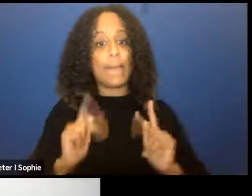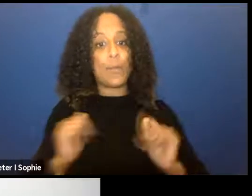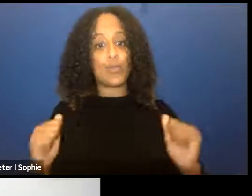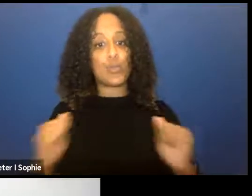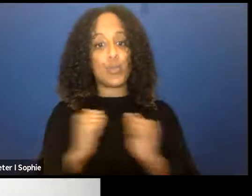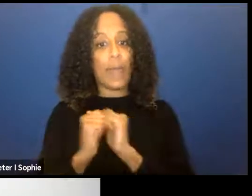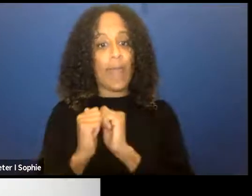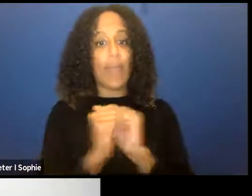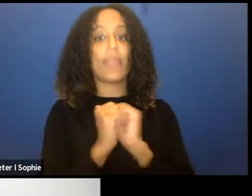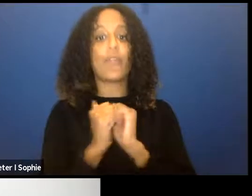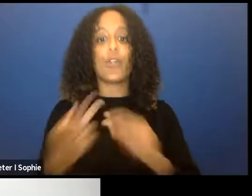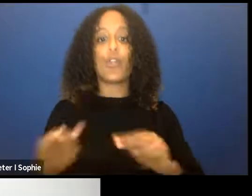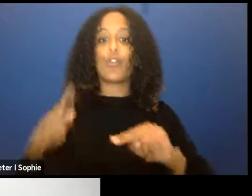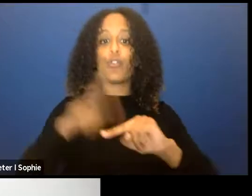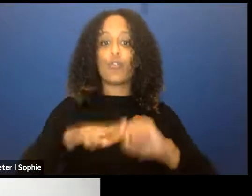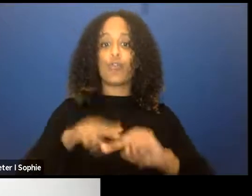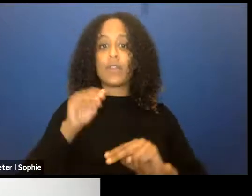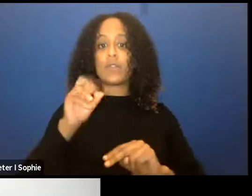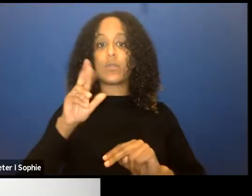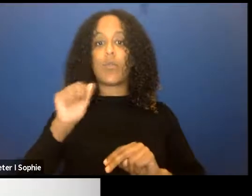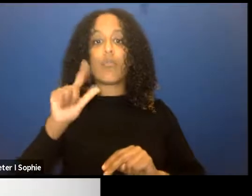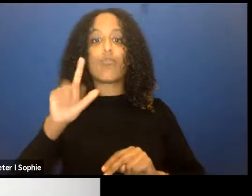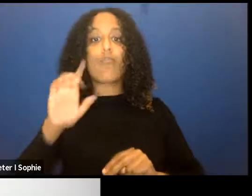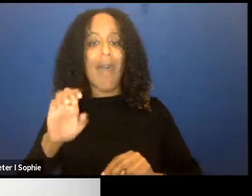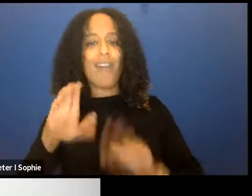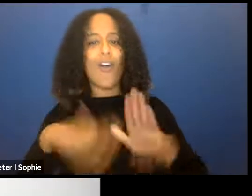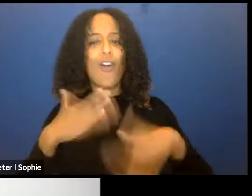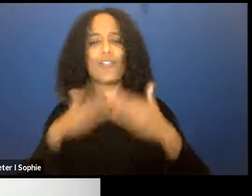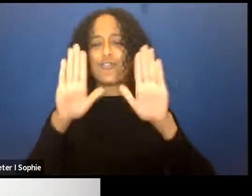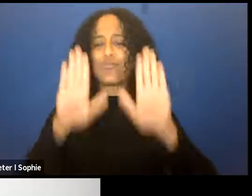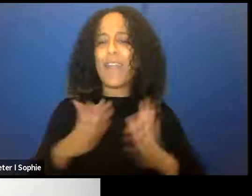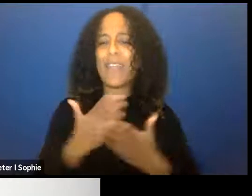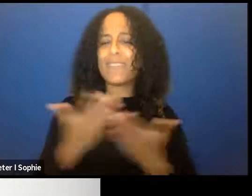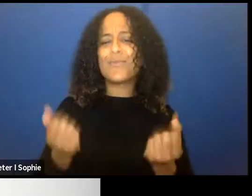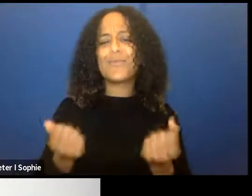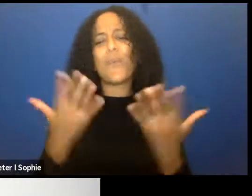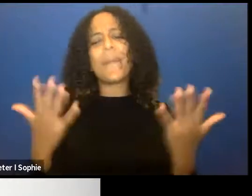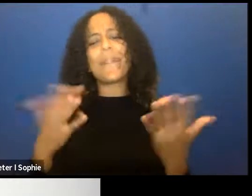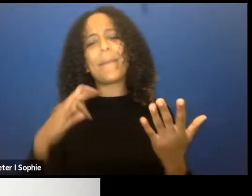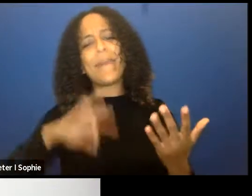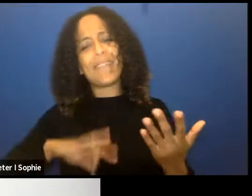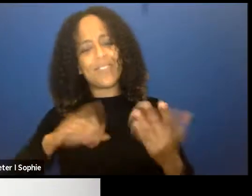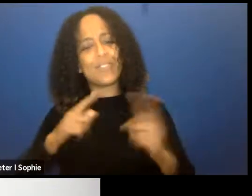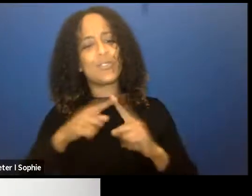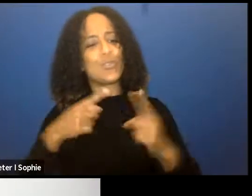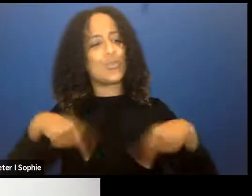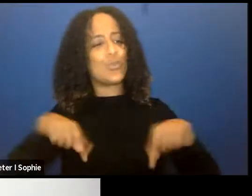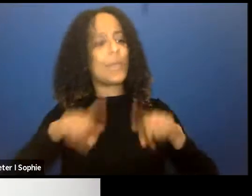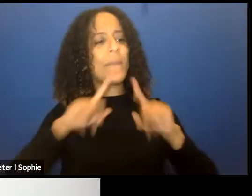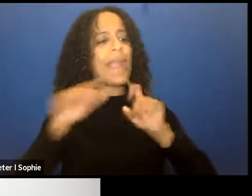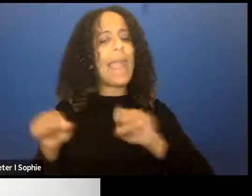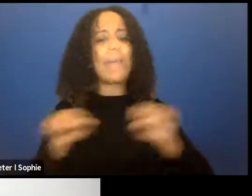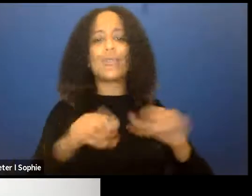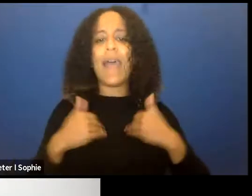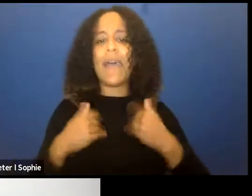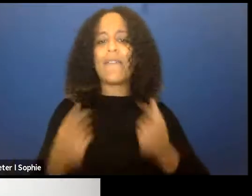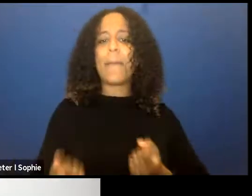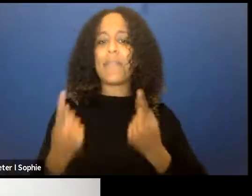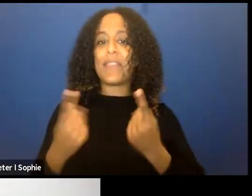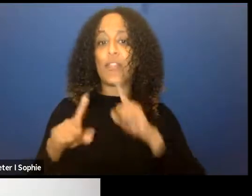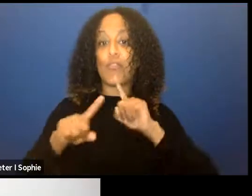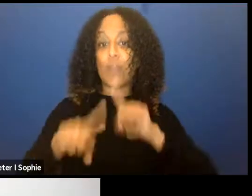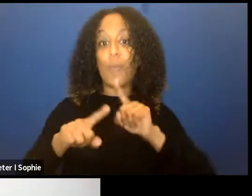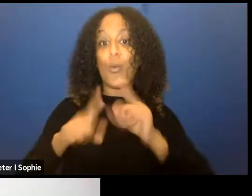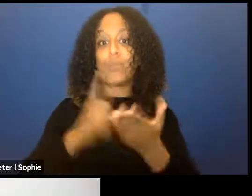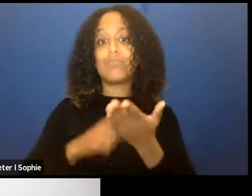together and increase morale and all of these really things. So there's so many benefits to being able to have empathy. And the report talks a